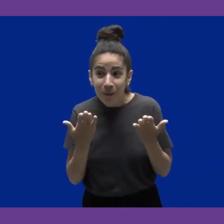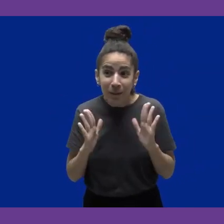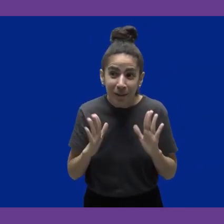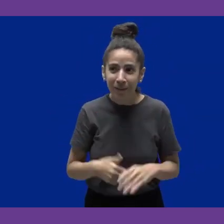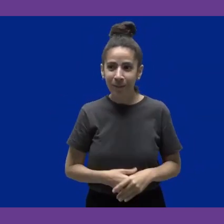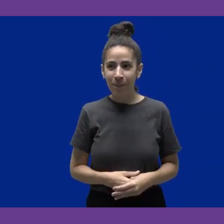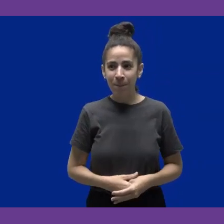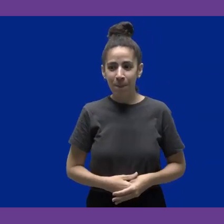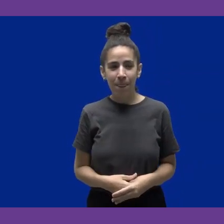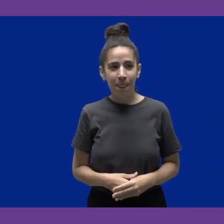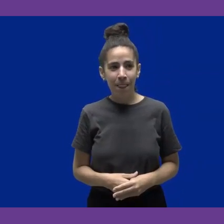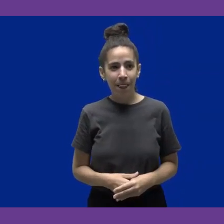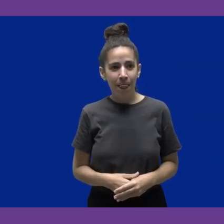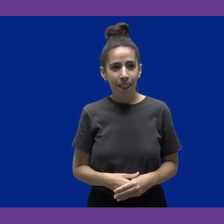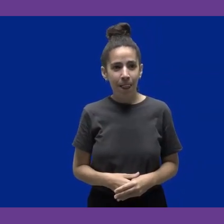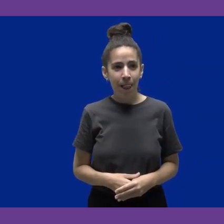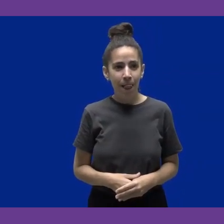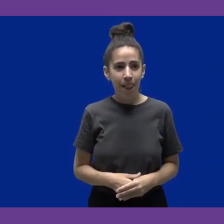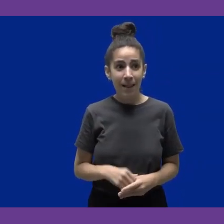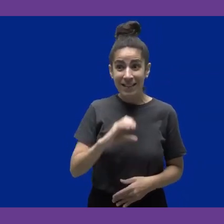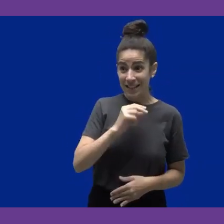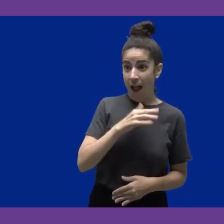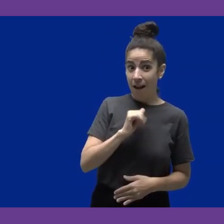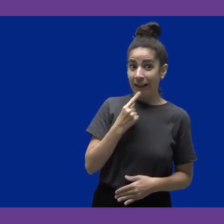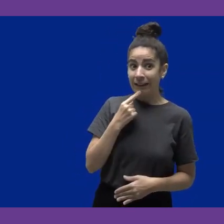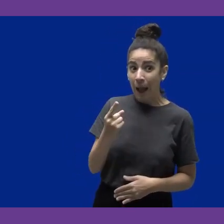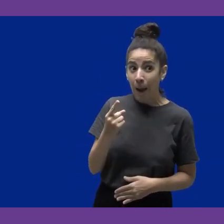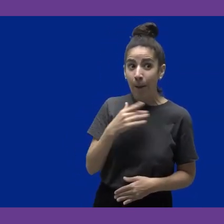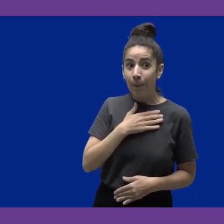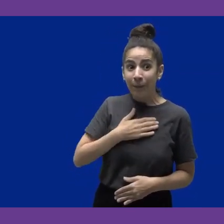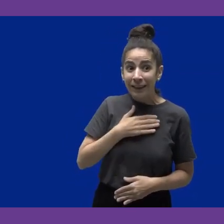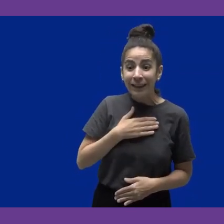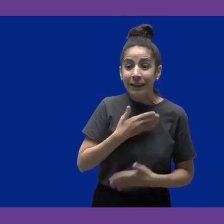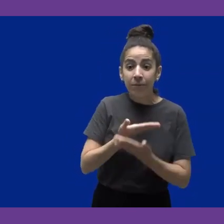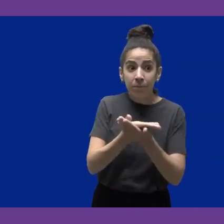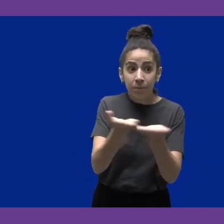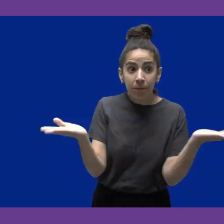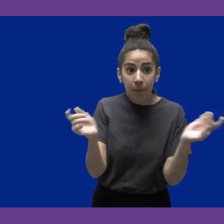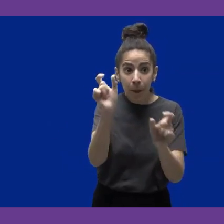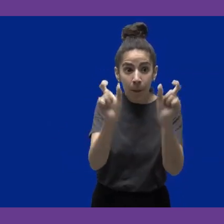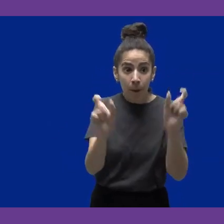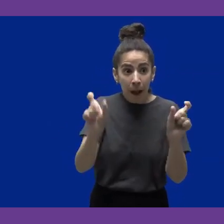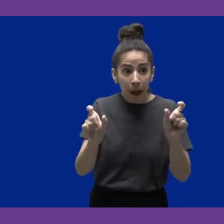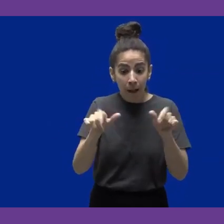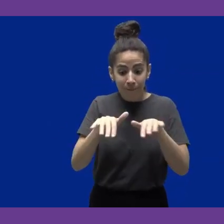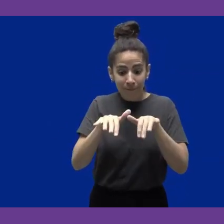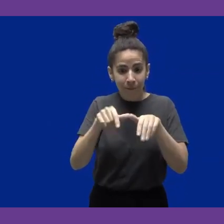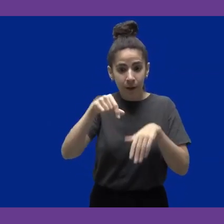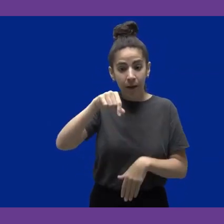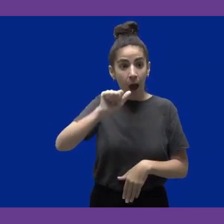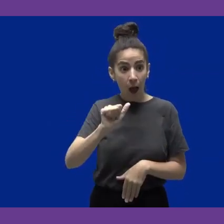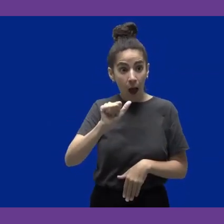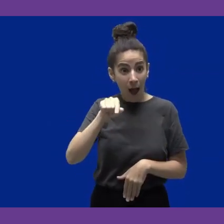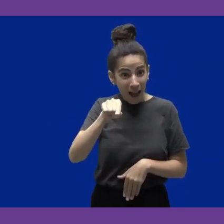Please put in the Q&A, participants, please put in the Q&A if you can't see Fernando. But I have stopped my camera,